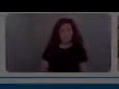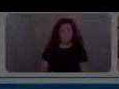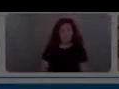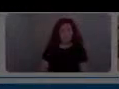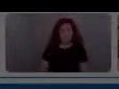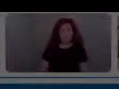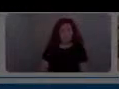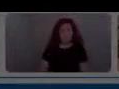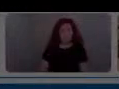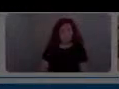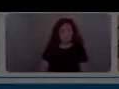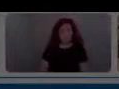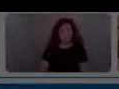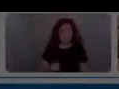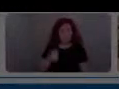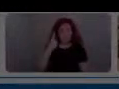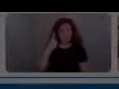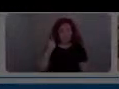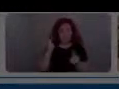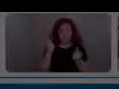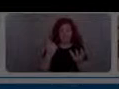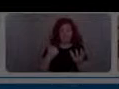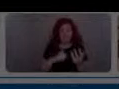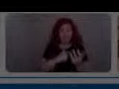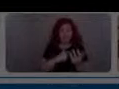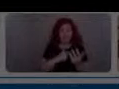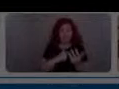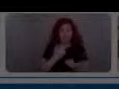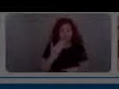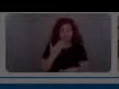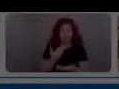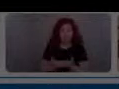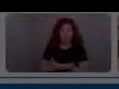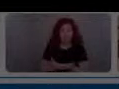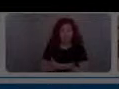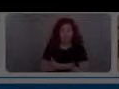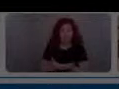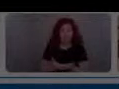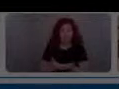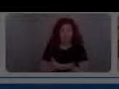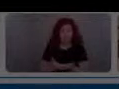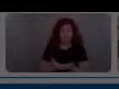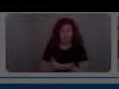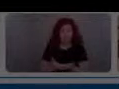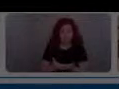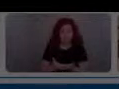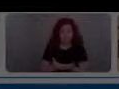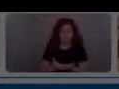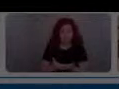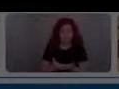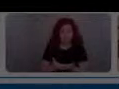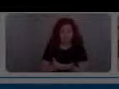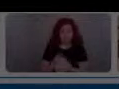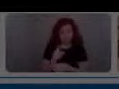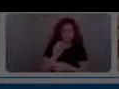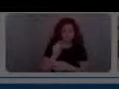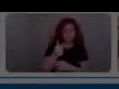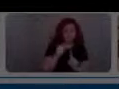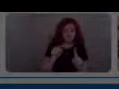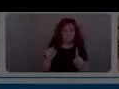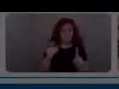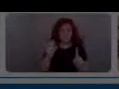as a lot of us who arrive from 10 to 15 years